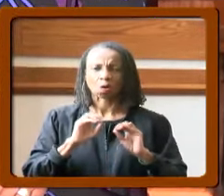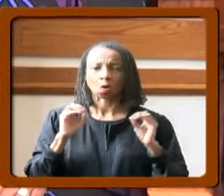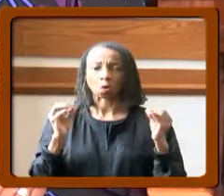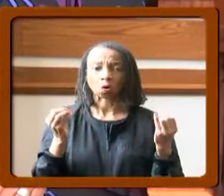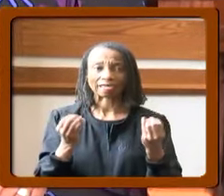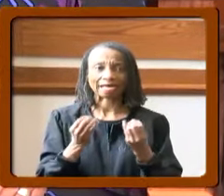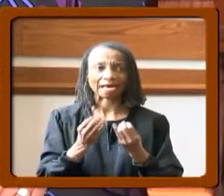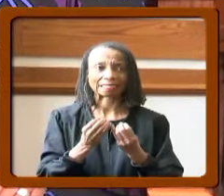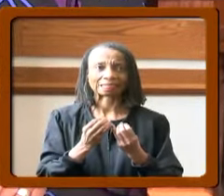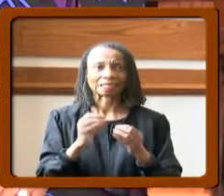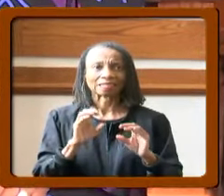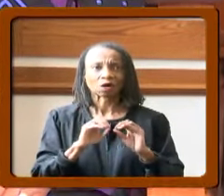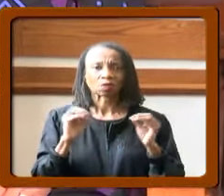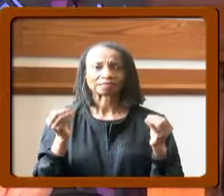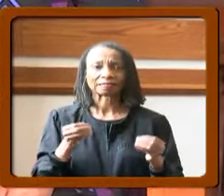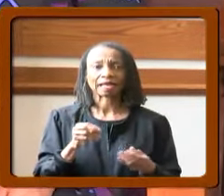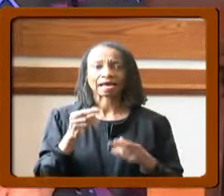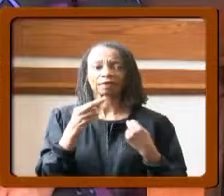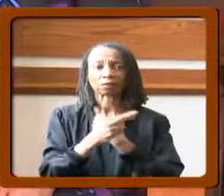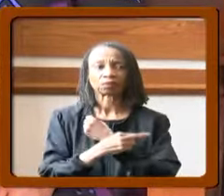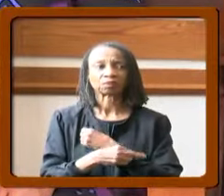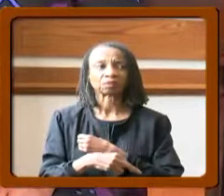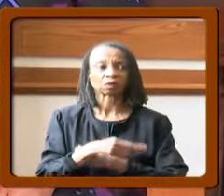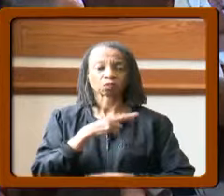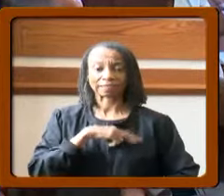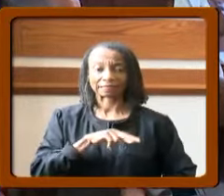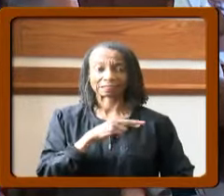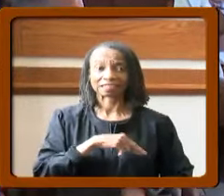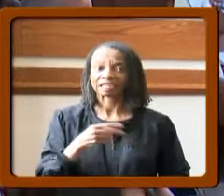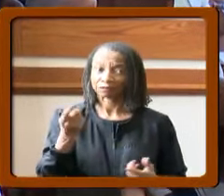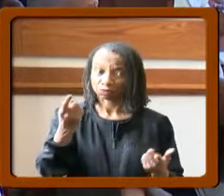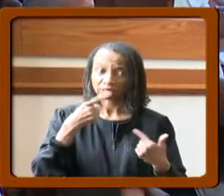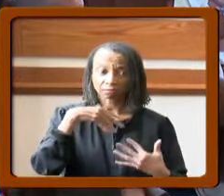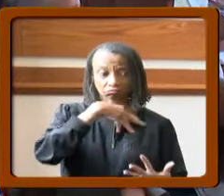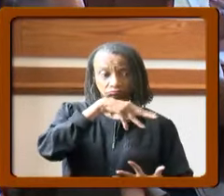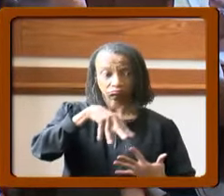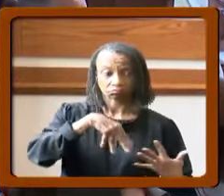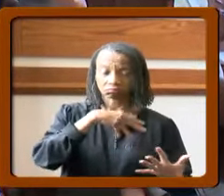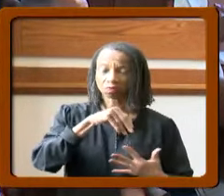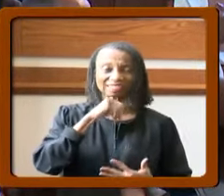all, if you hang out, you'll realize we ain't that organized.